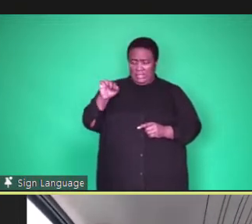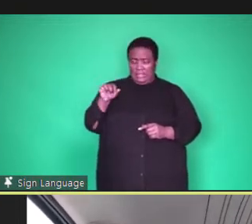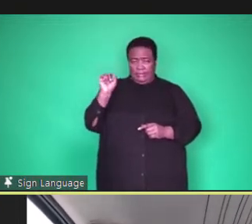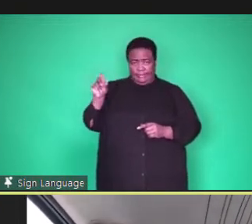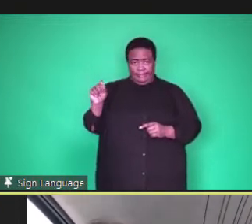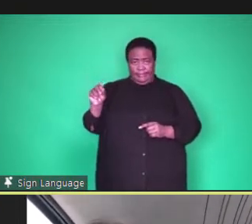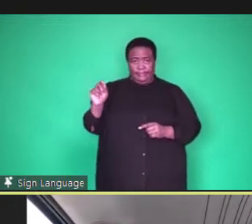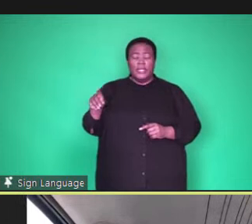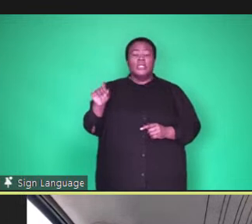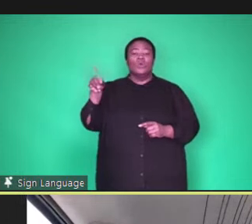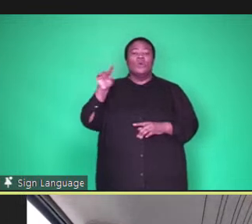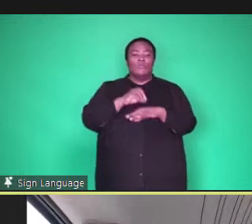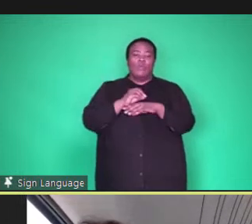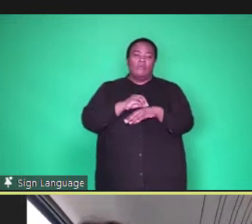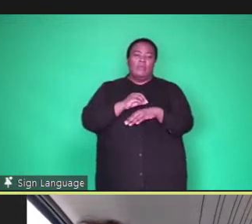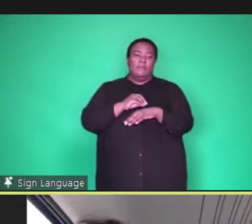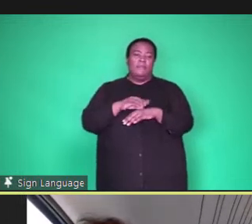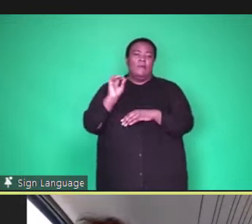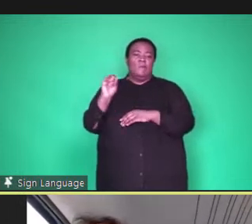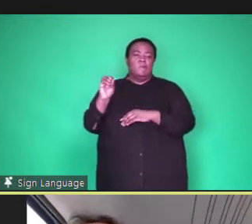one. There is a problem with